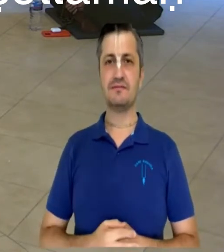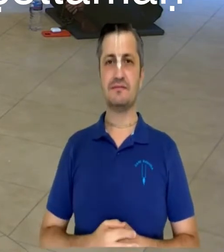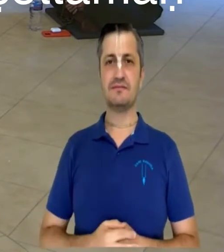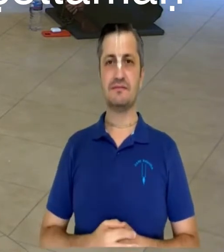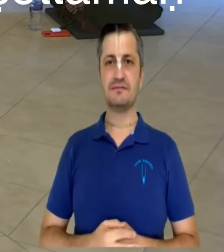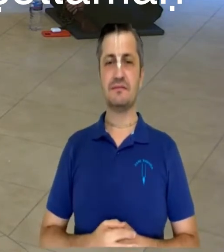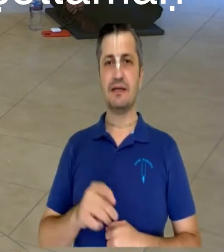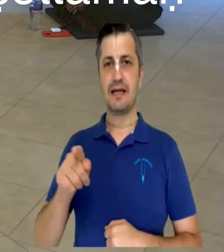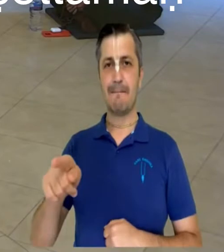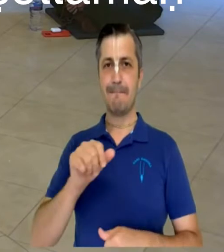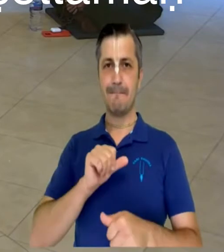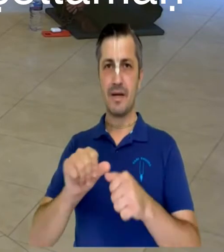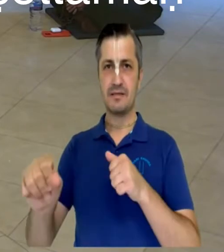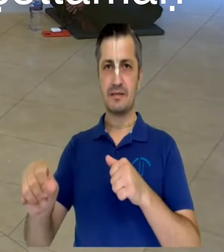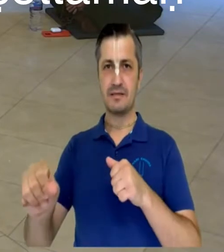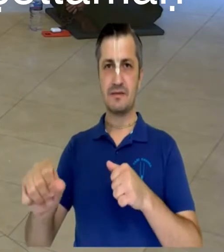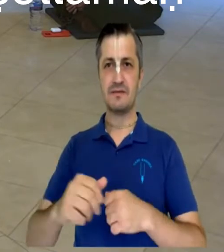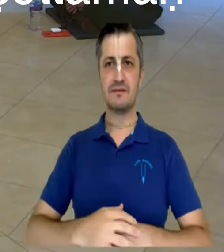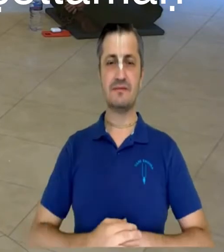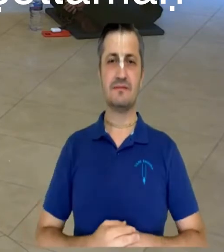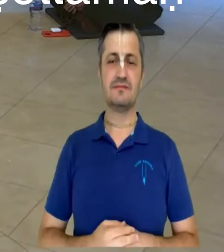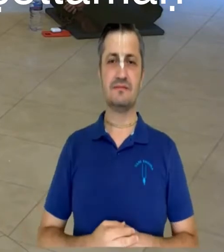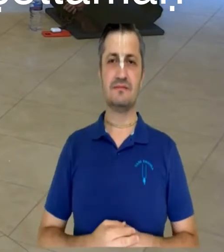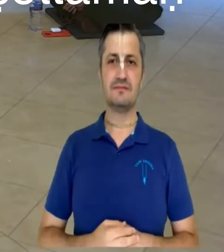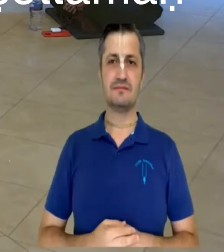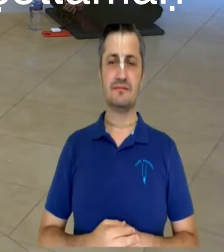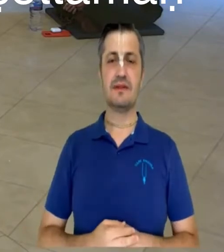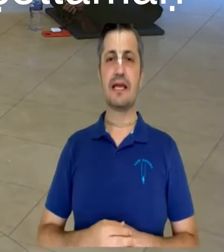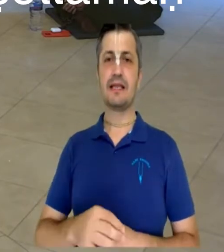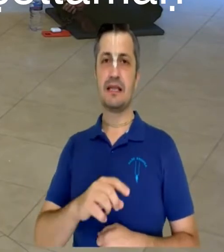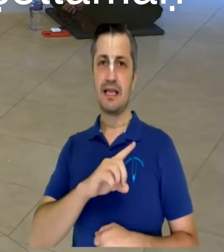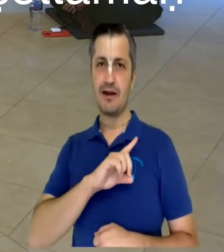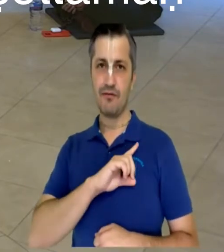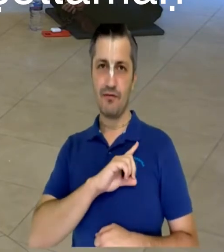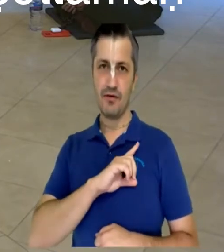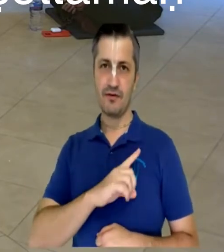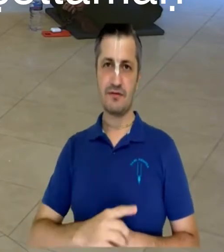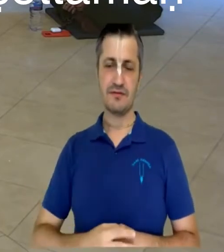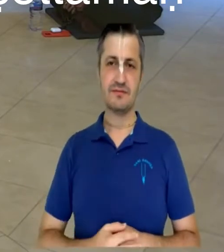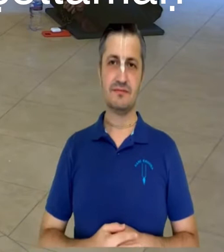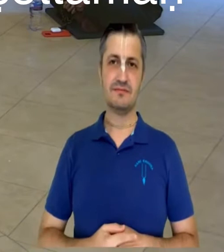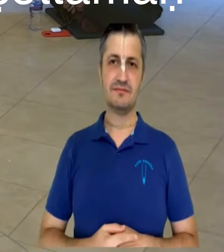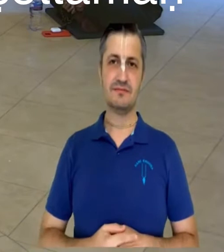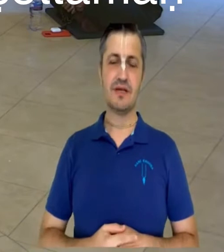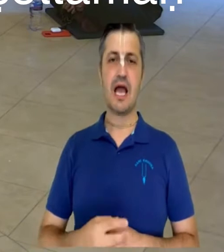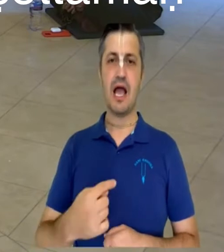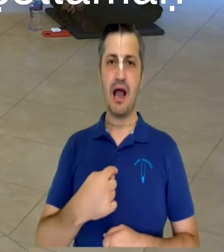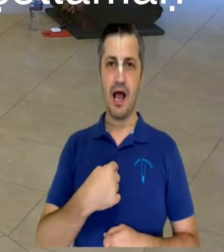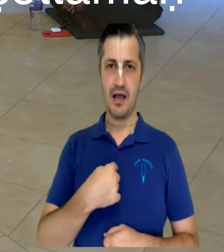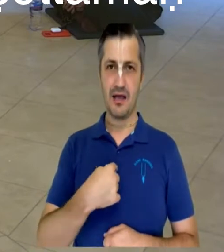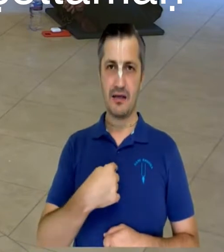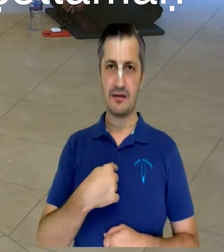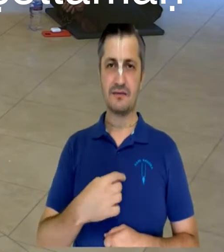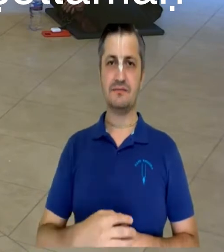best. Ata, therefore. Asmi, I am.